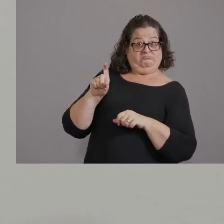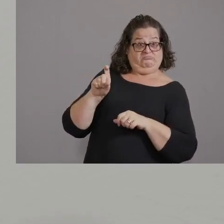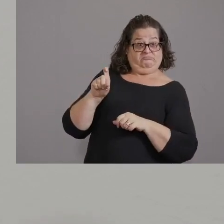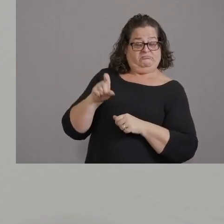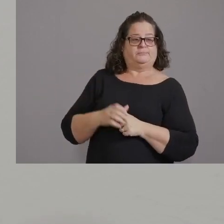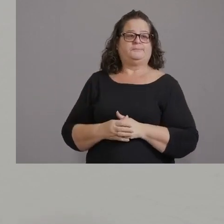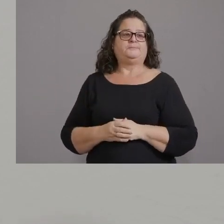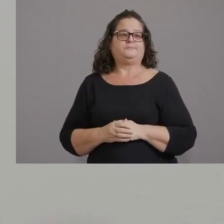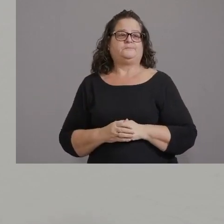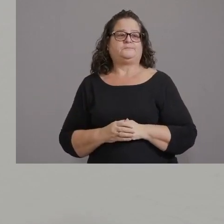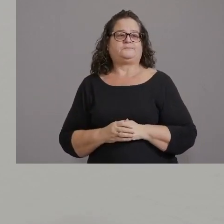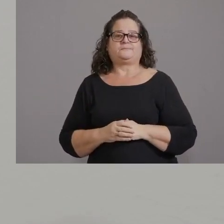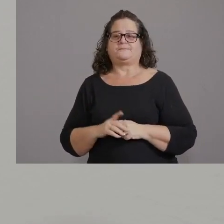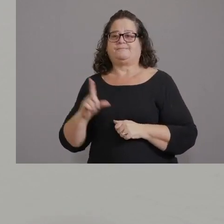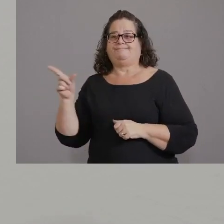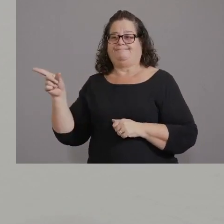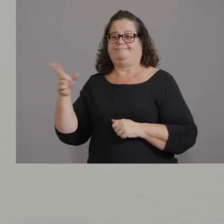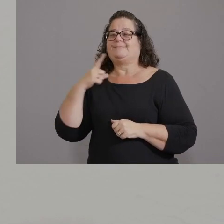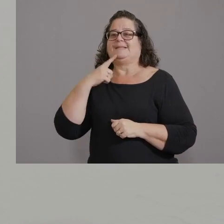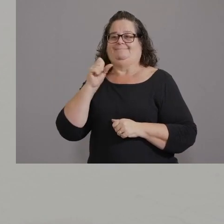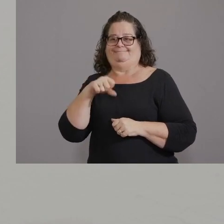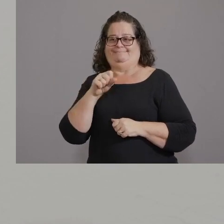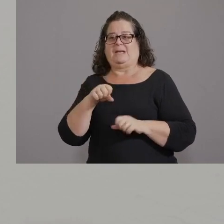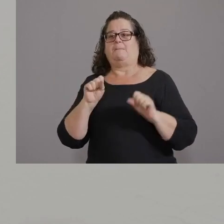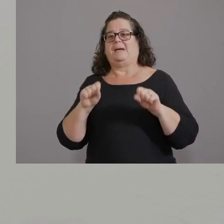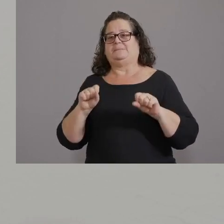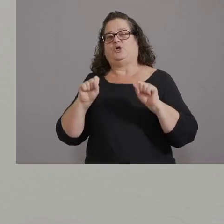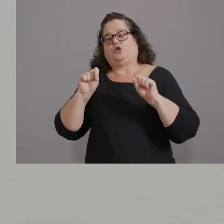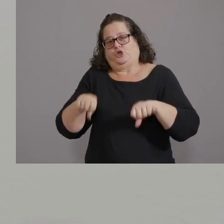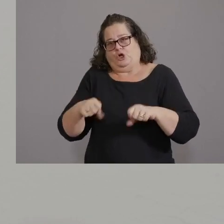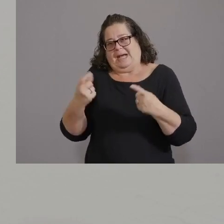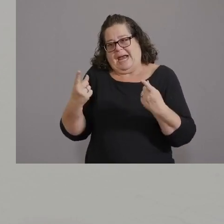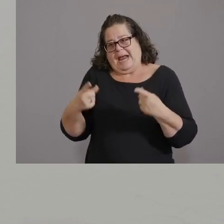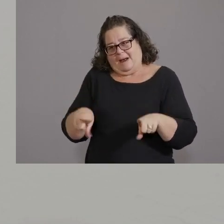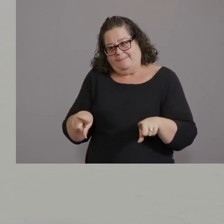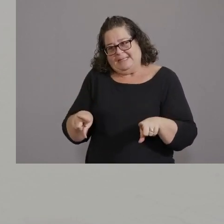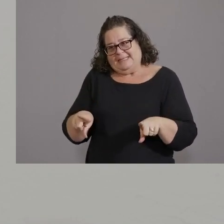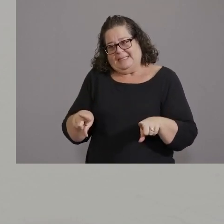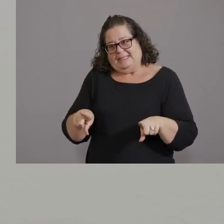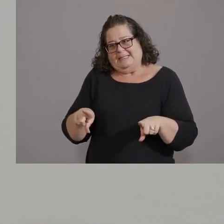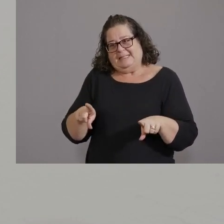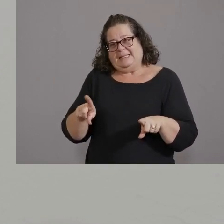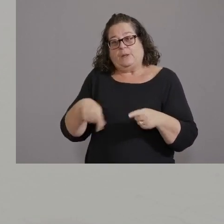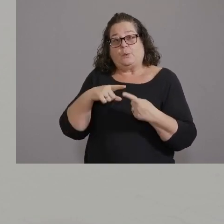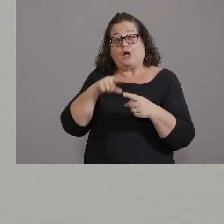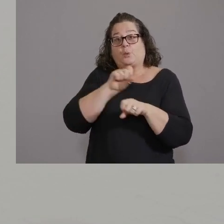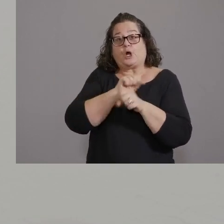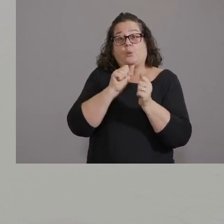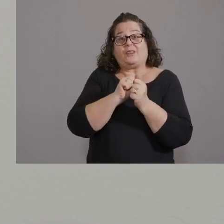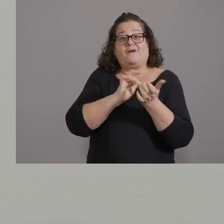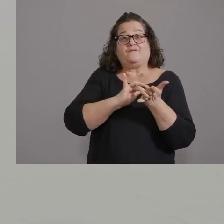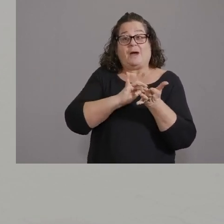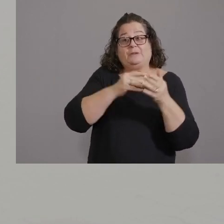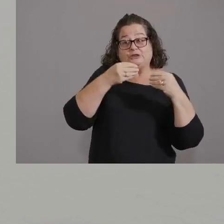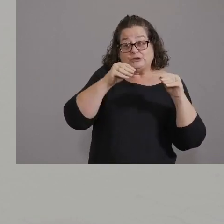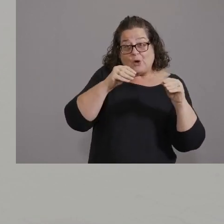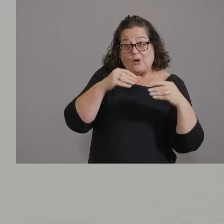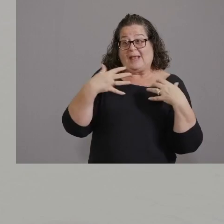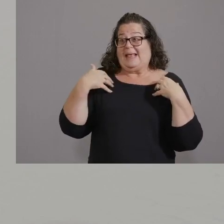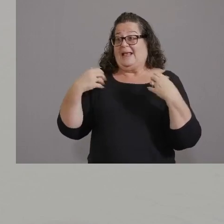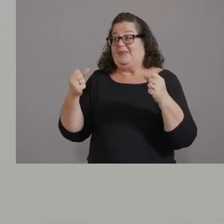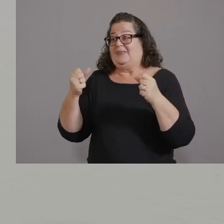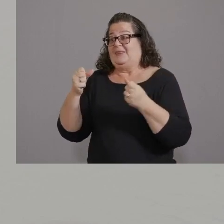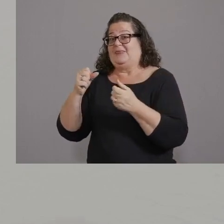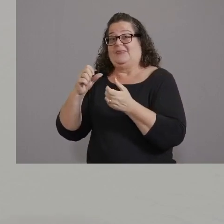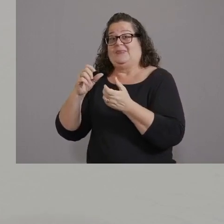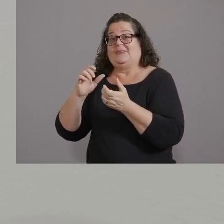if you figure when you're working with pharmacies and healthcare providers and community health centers, all of them are going to have their own